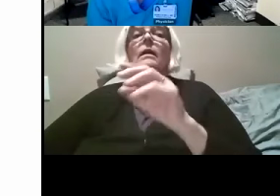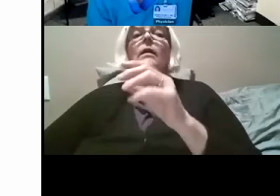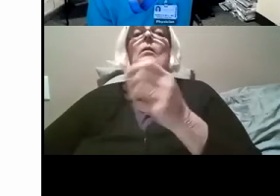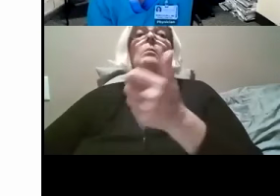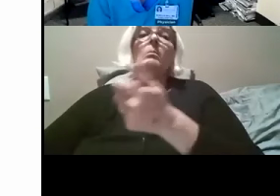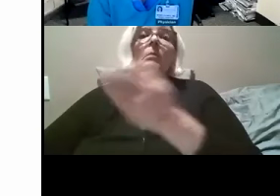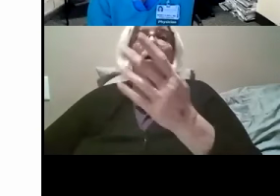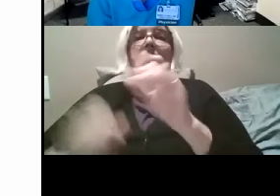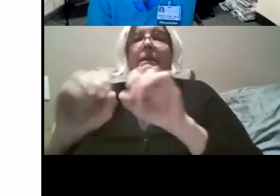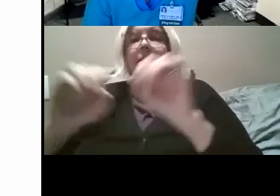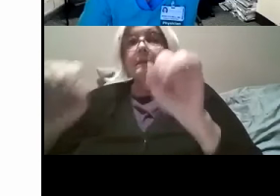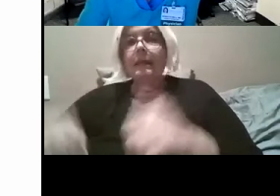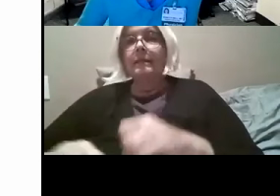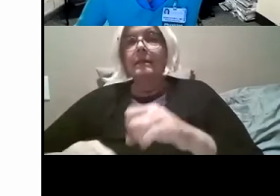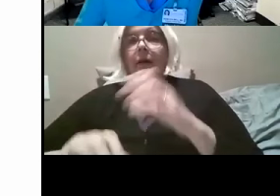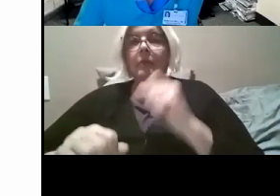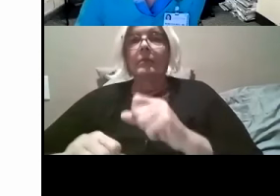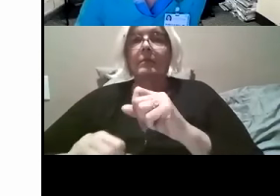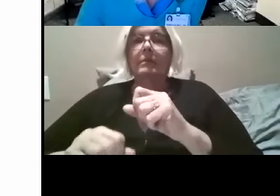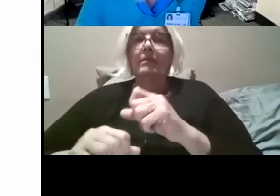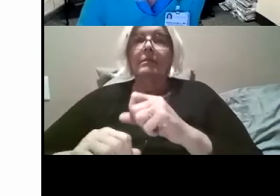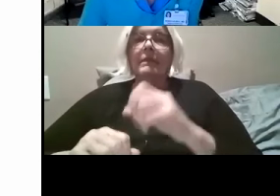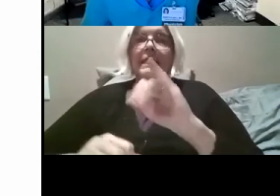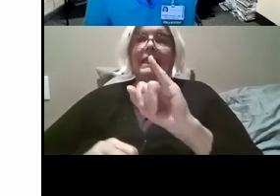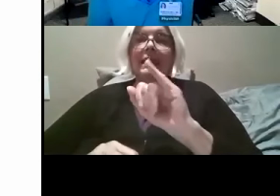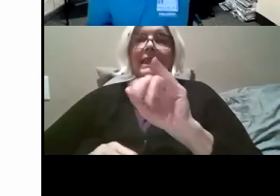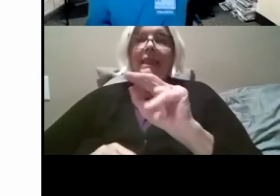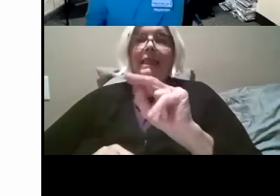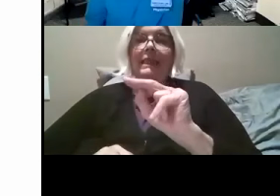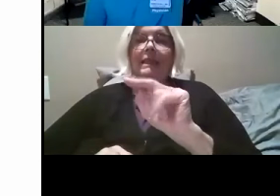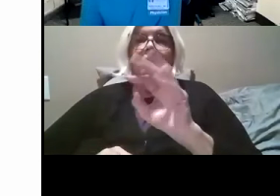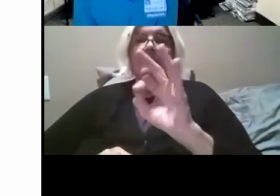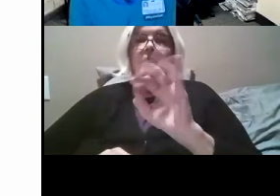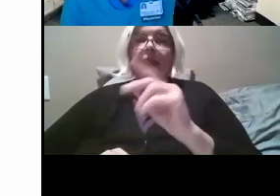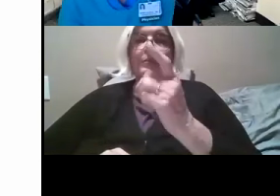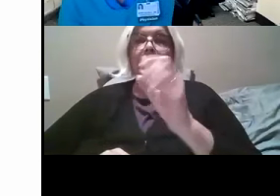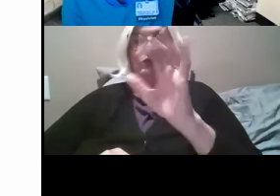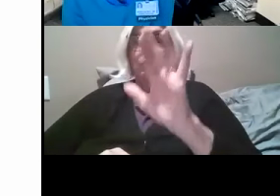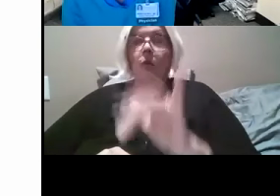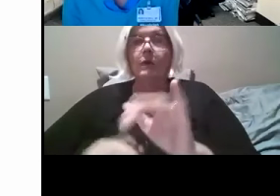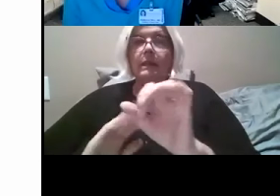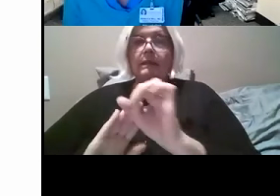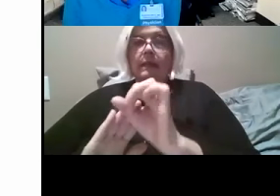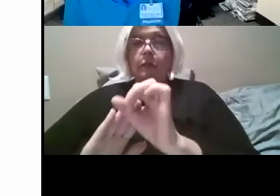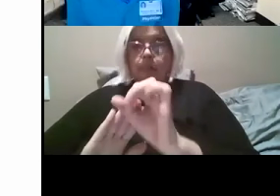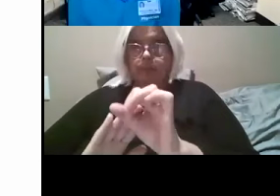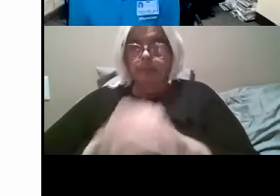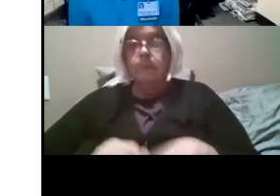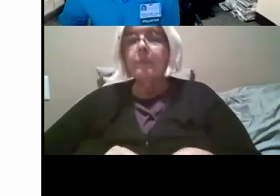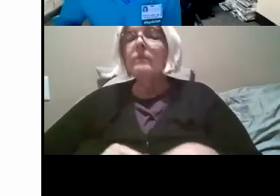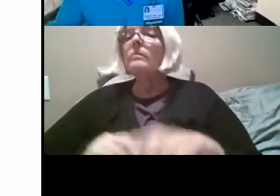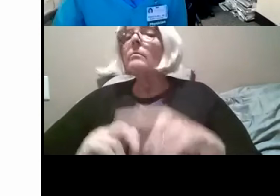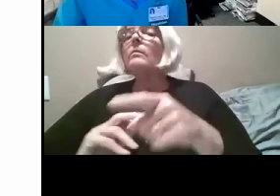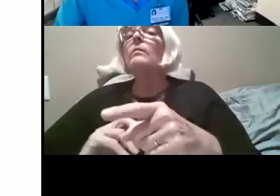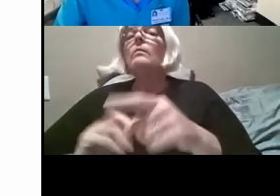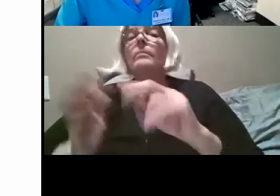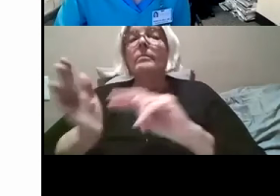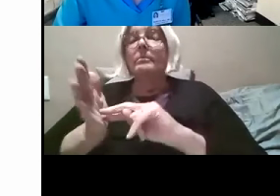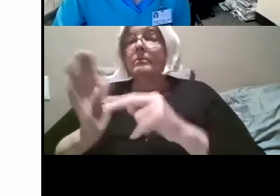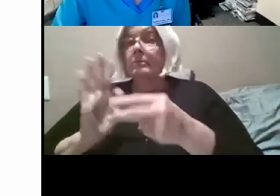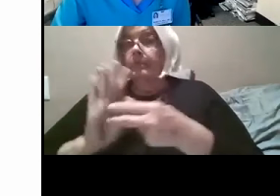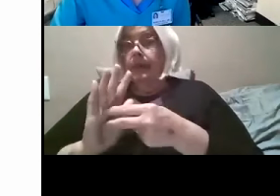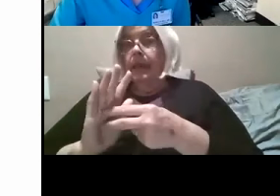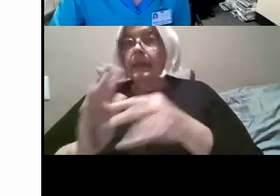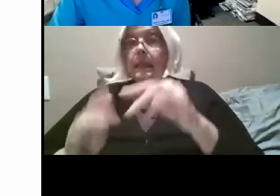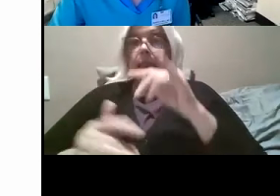This is a diagnosis of where the child has significant levels of inflammation. They're quite ill